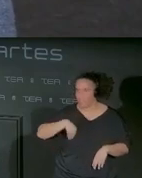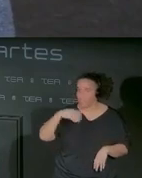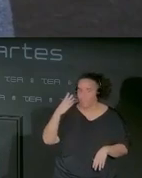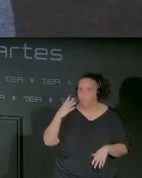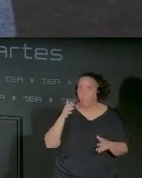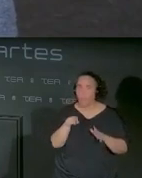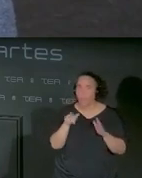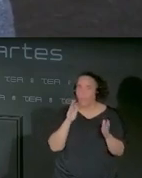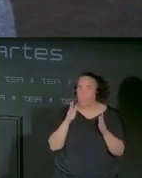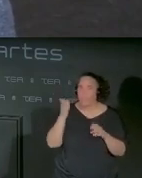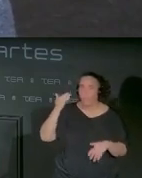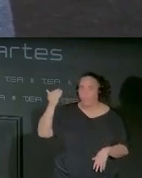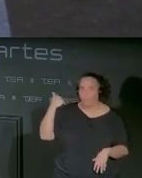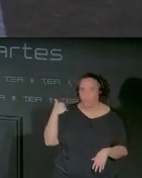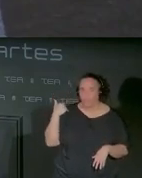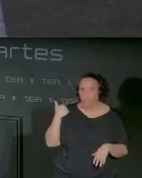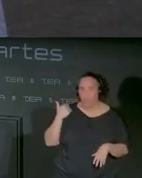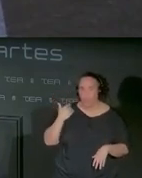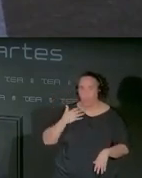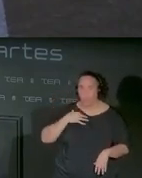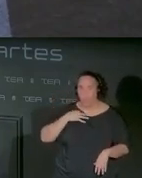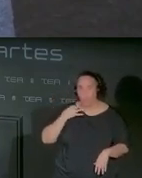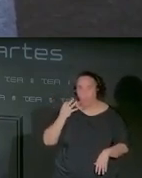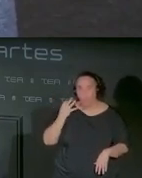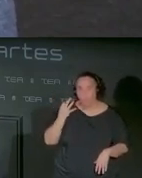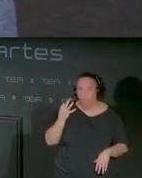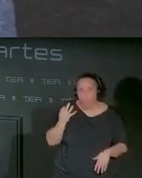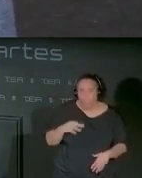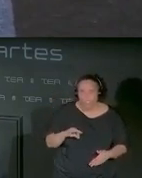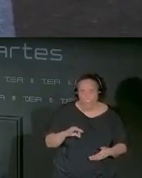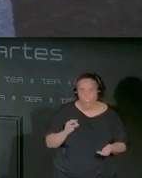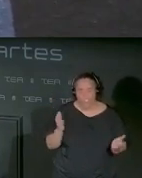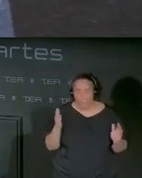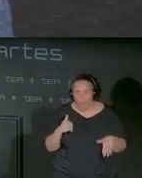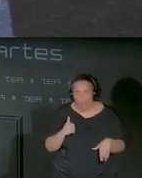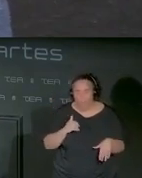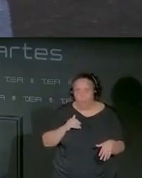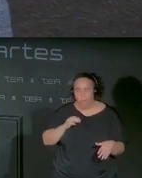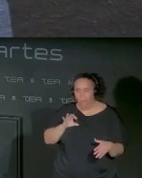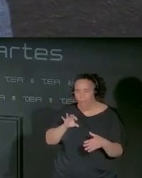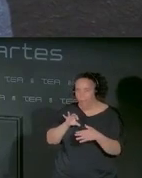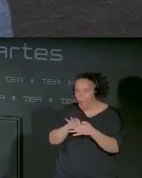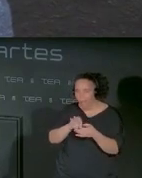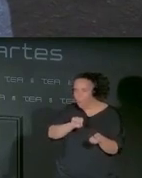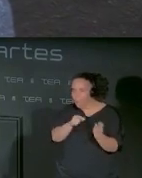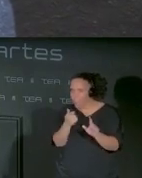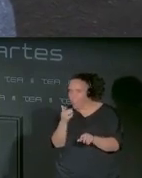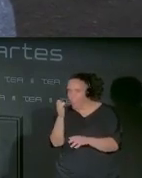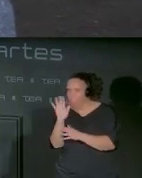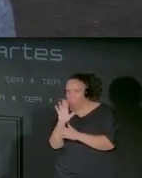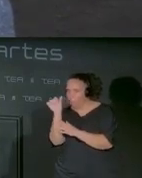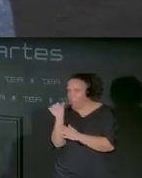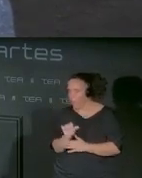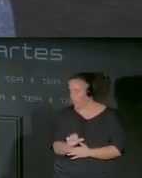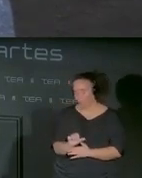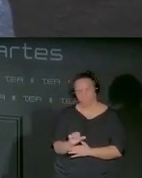movies doesn't make it artistic. In Croatia, we want to